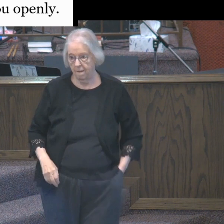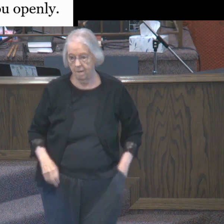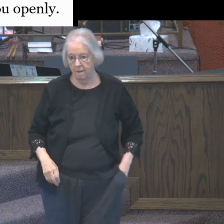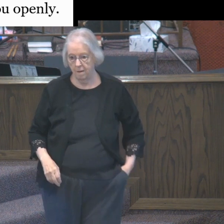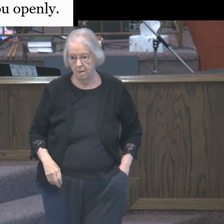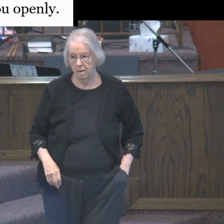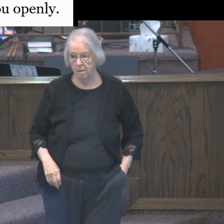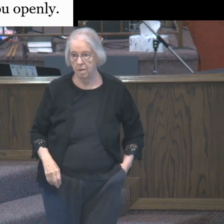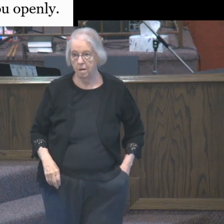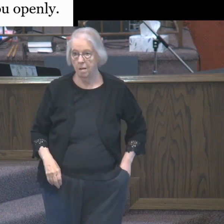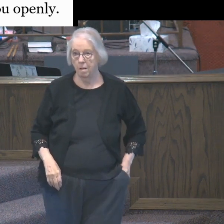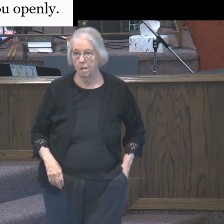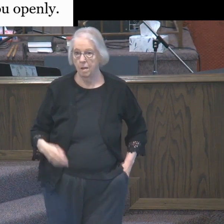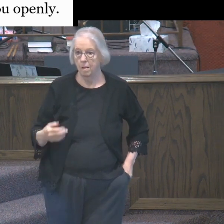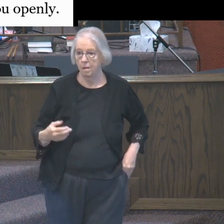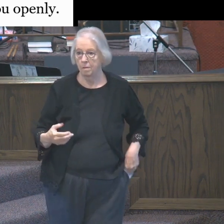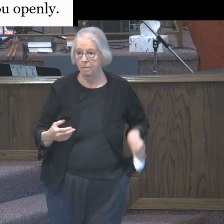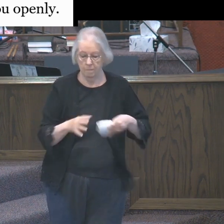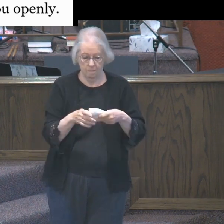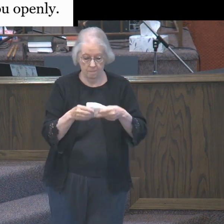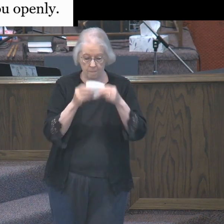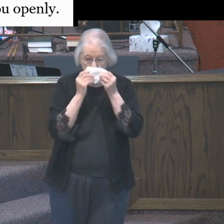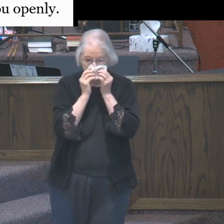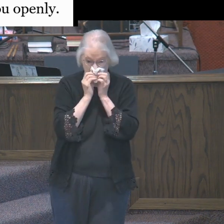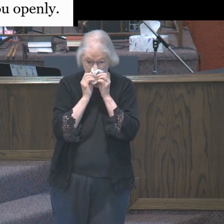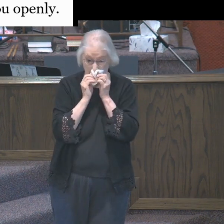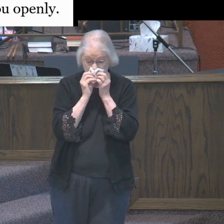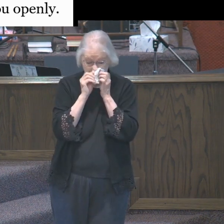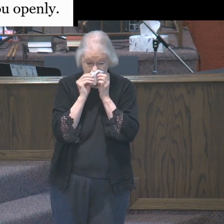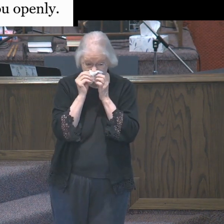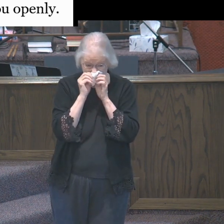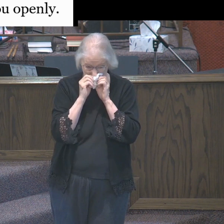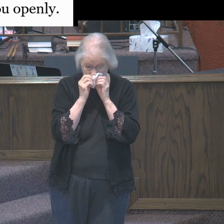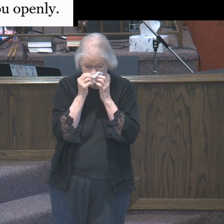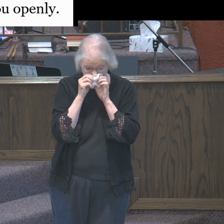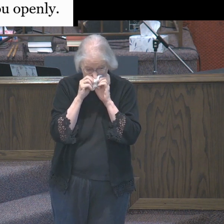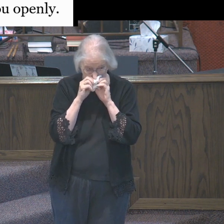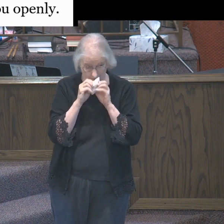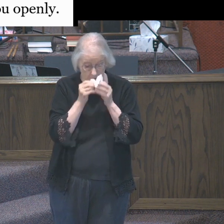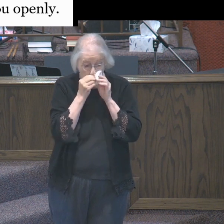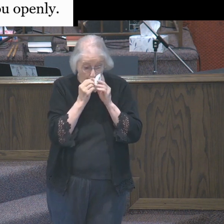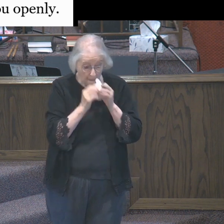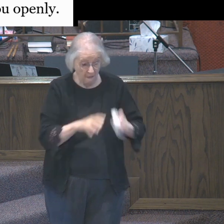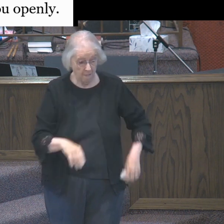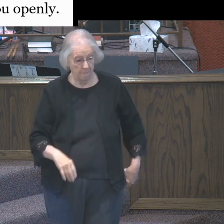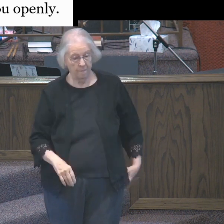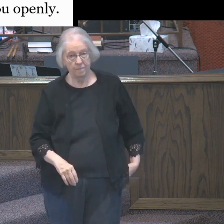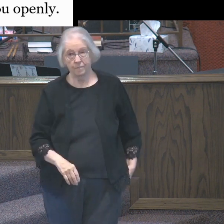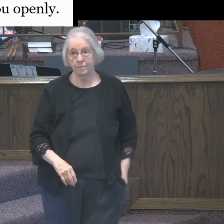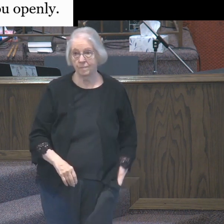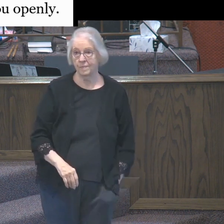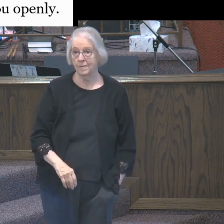our scripture for the day. Matthew chapter 6, starting in verse 5, Jesus says this, "And when you